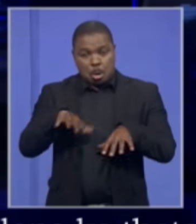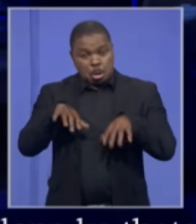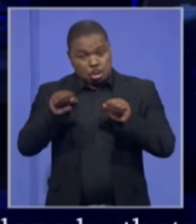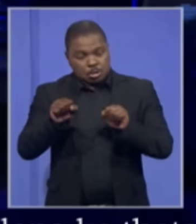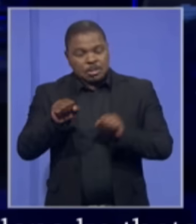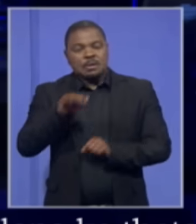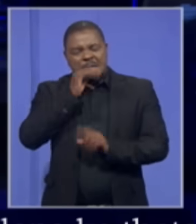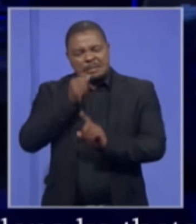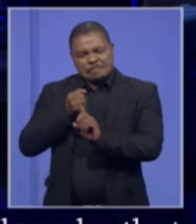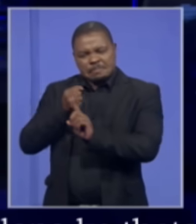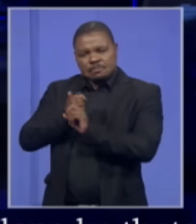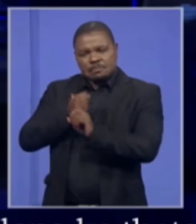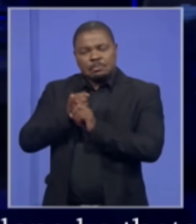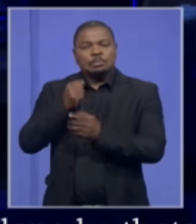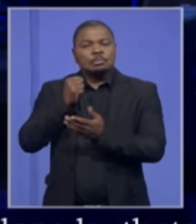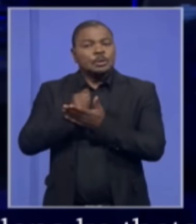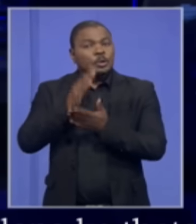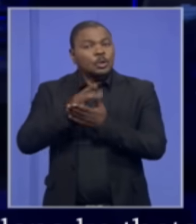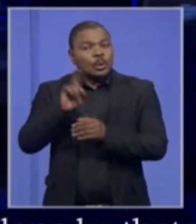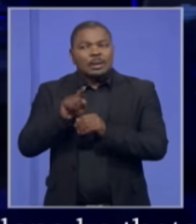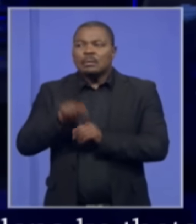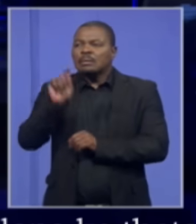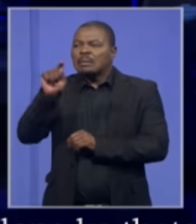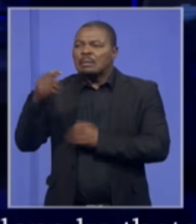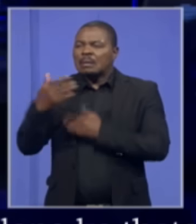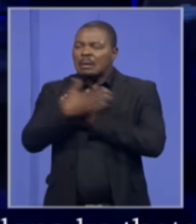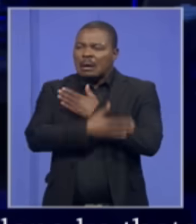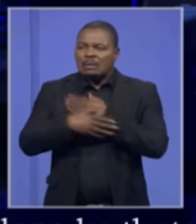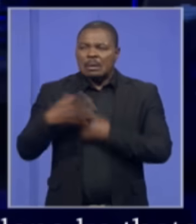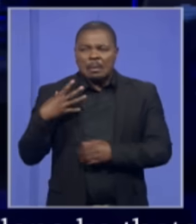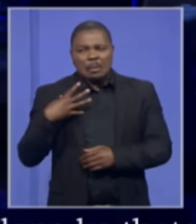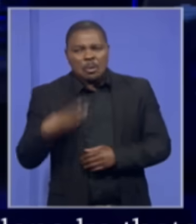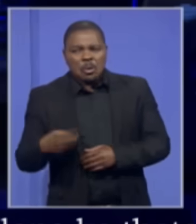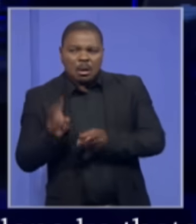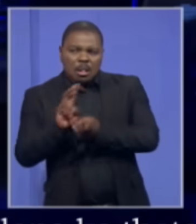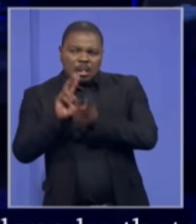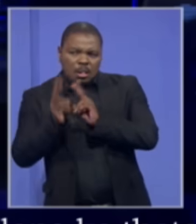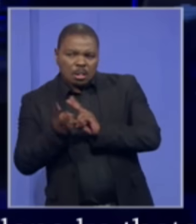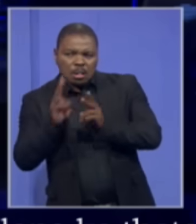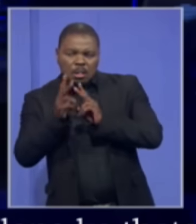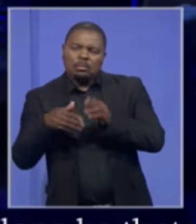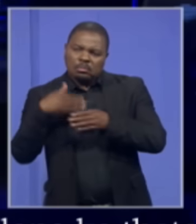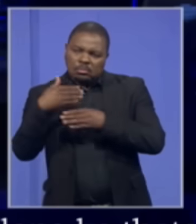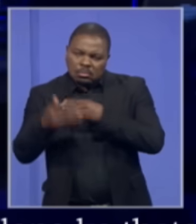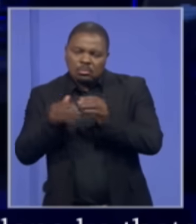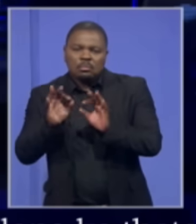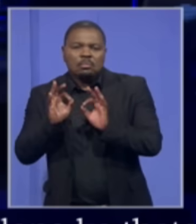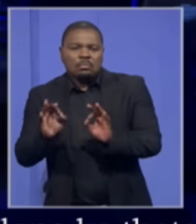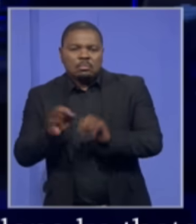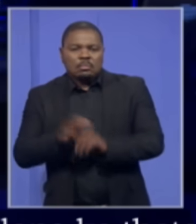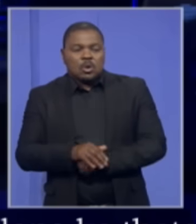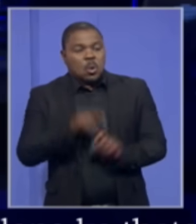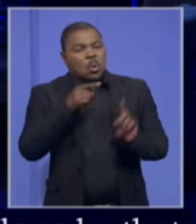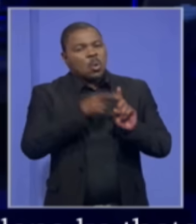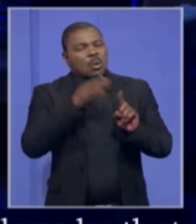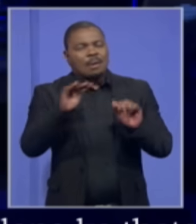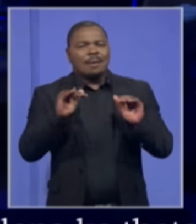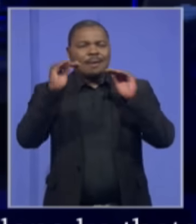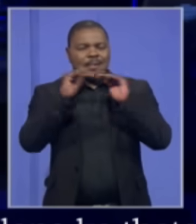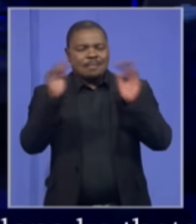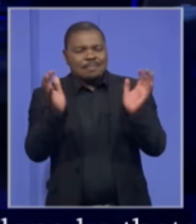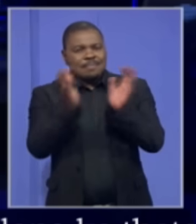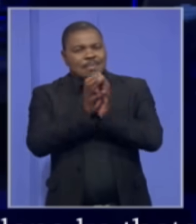buella hore ho nkwe dikgato ho netefatsa botsitso mekitlaneng bakeng sa dinaha tse nang le meputso e tlase. O ne a fana ka puo kopanong ya maemo a hodimo